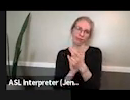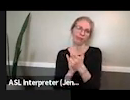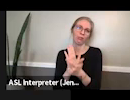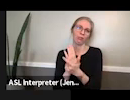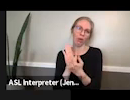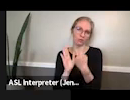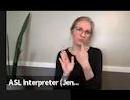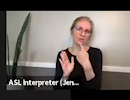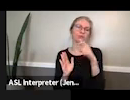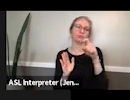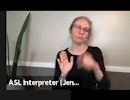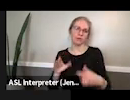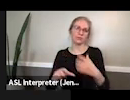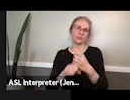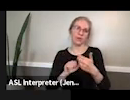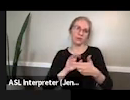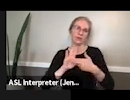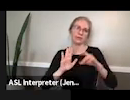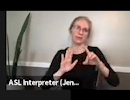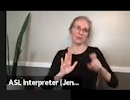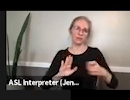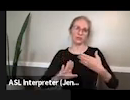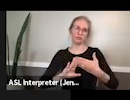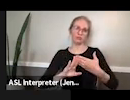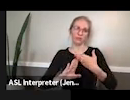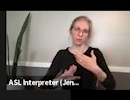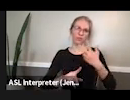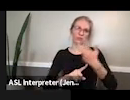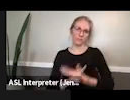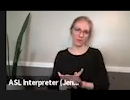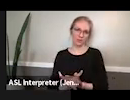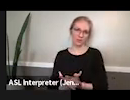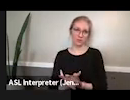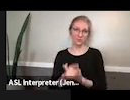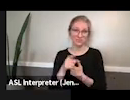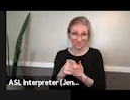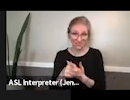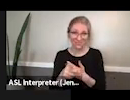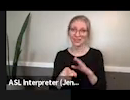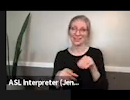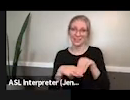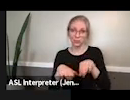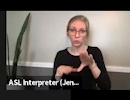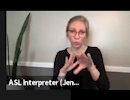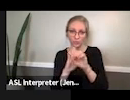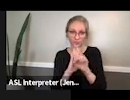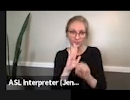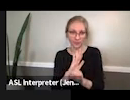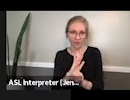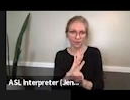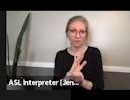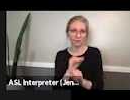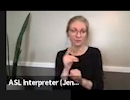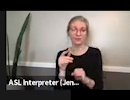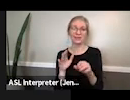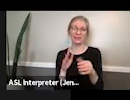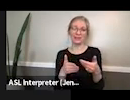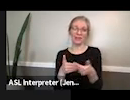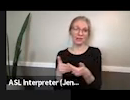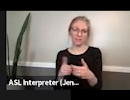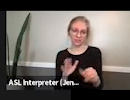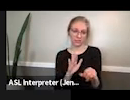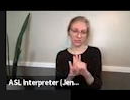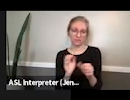have a diagnostic prior to 3 months. And keep reading. In your state, infants identified with a